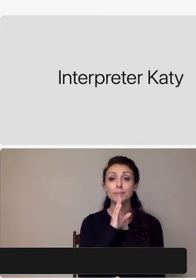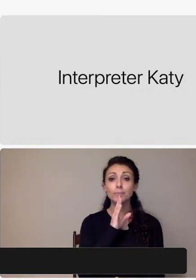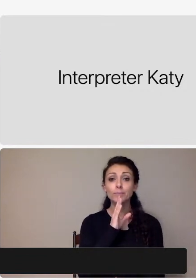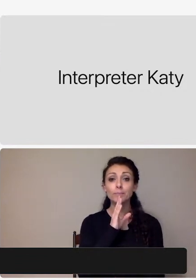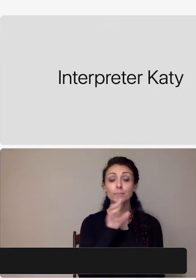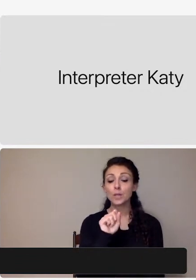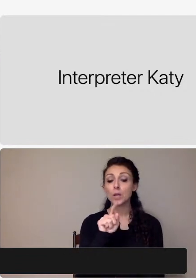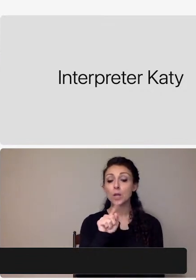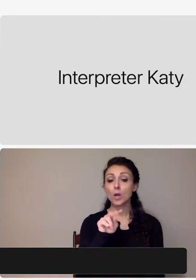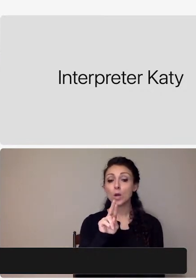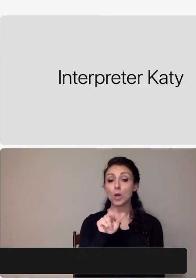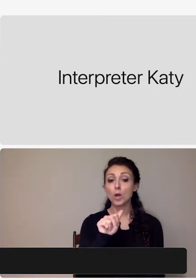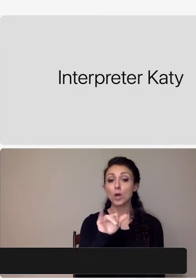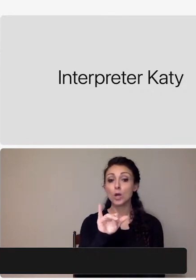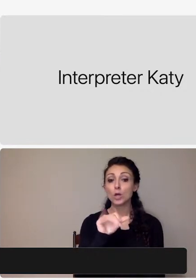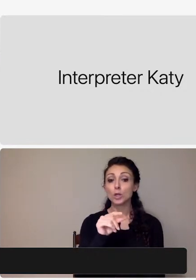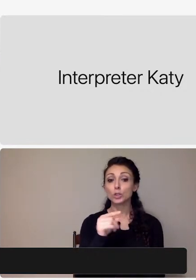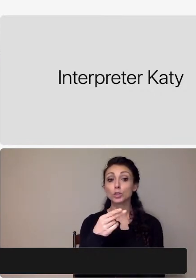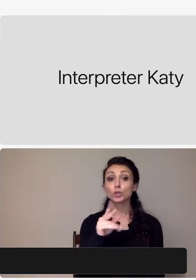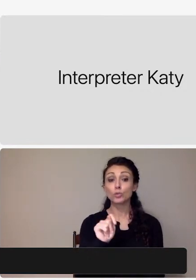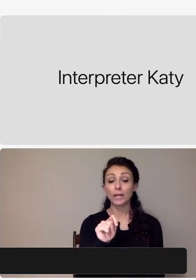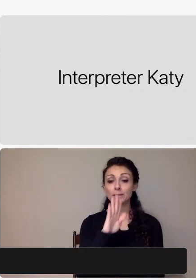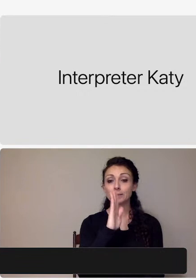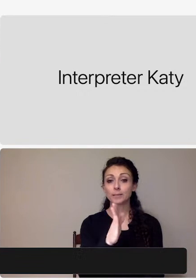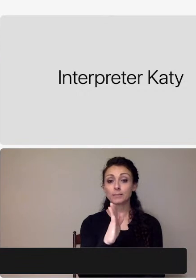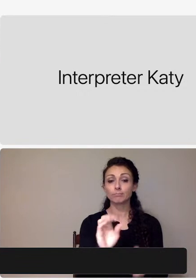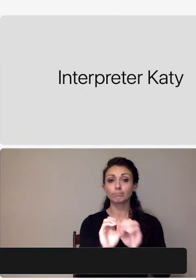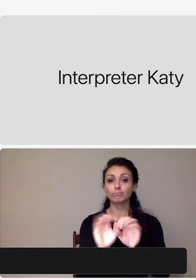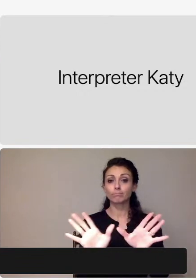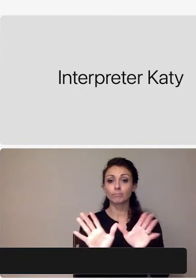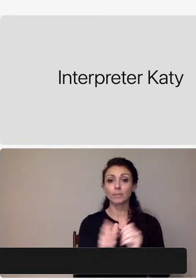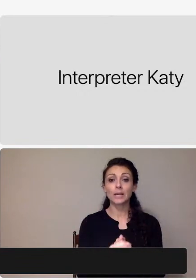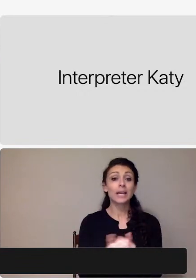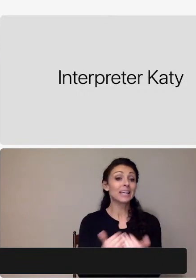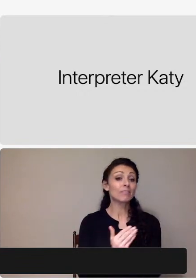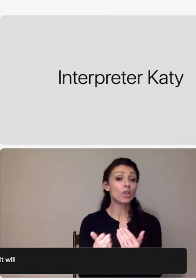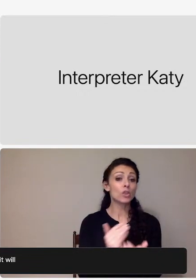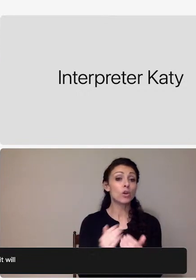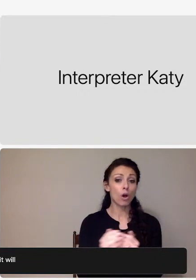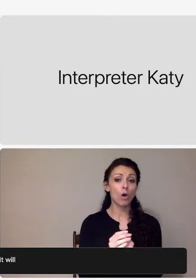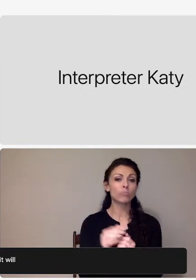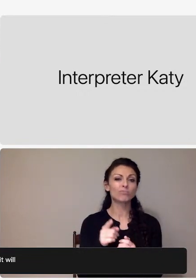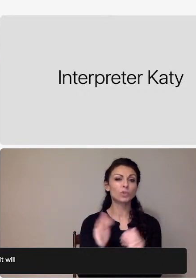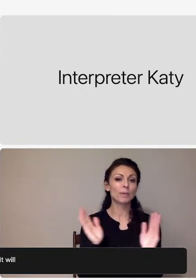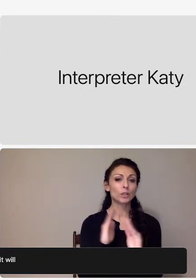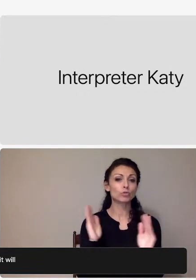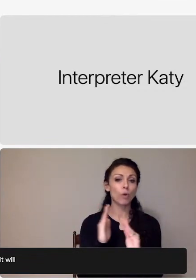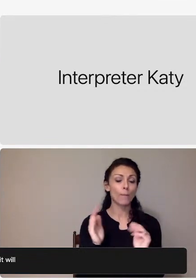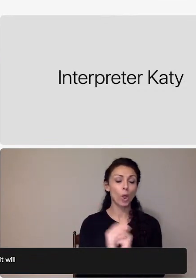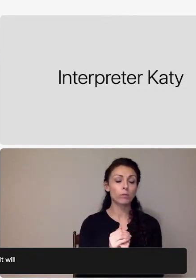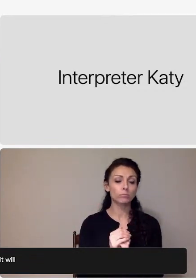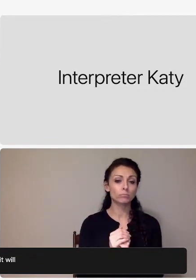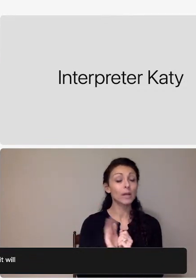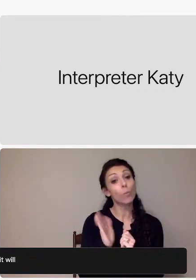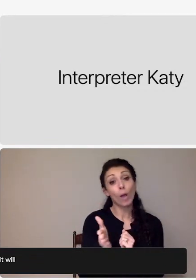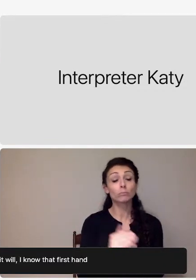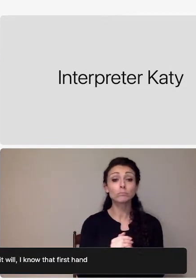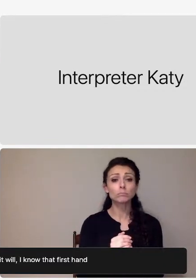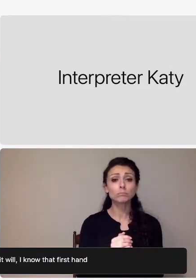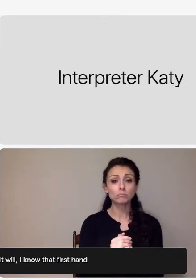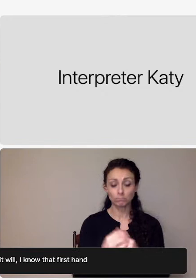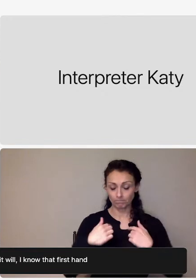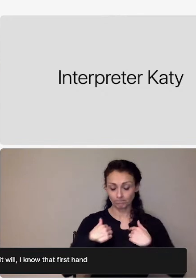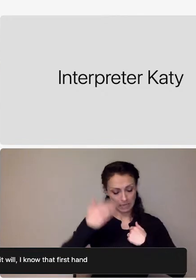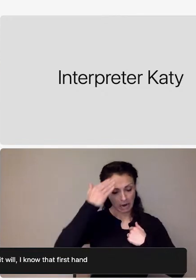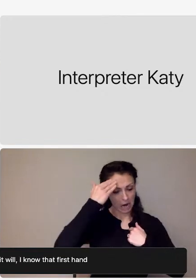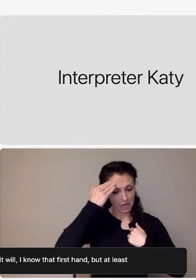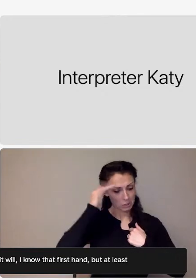even when it gets you in trouble because it will and i know that firsthand but